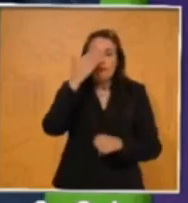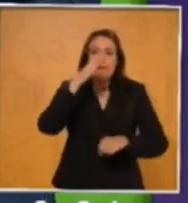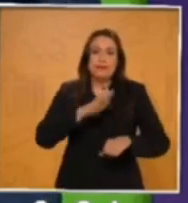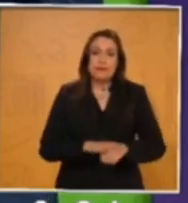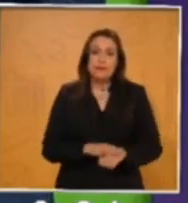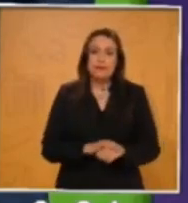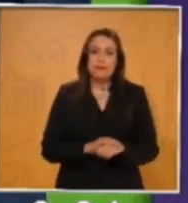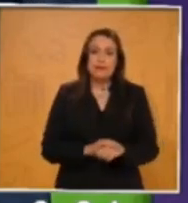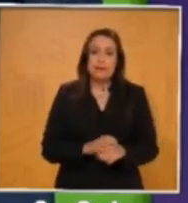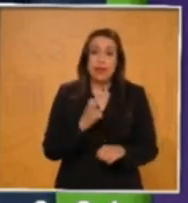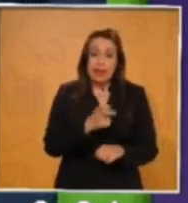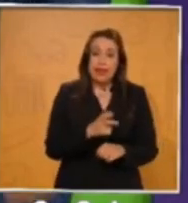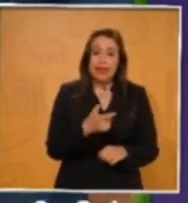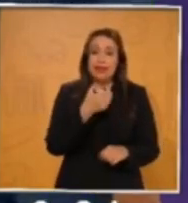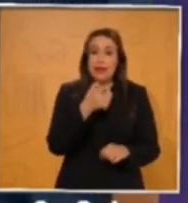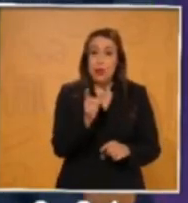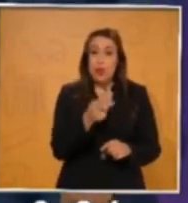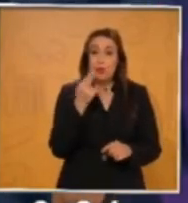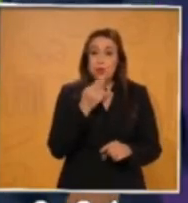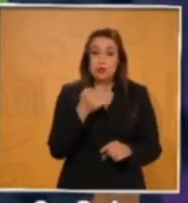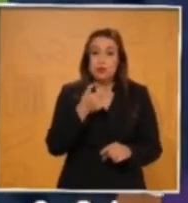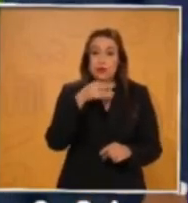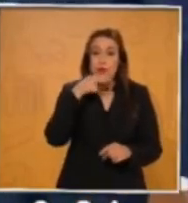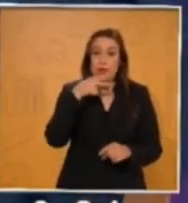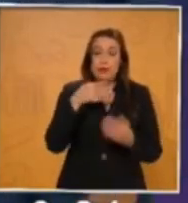the past of buy.